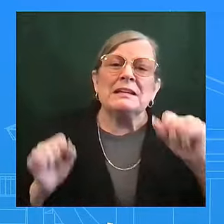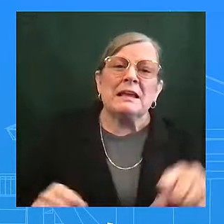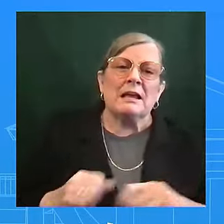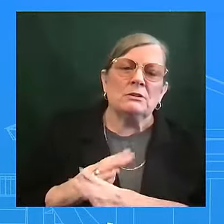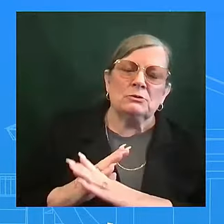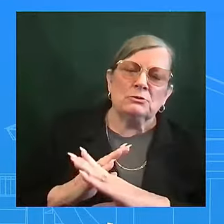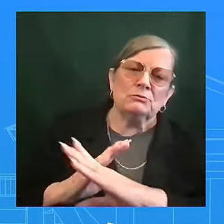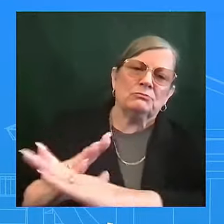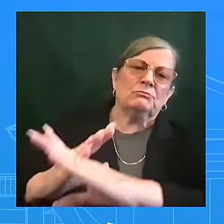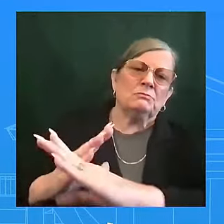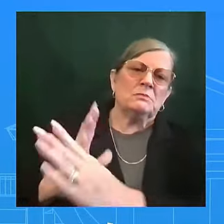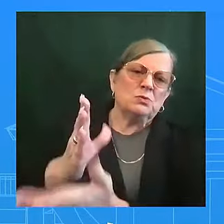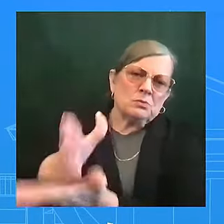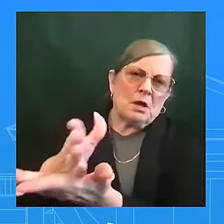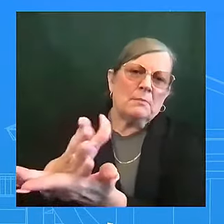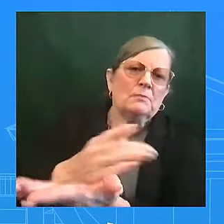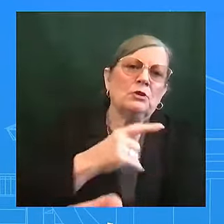right.